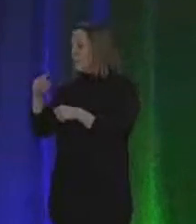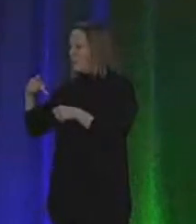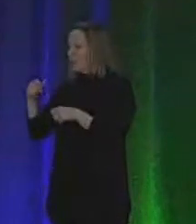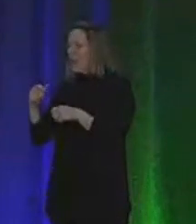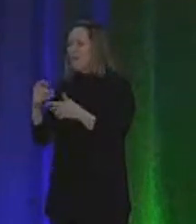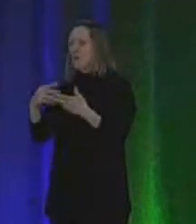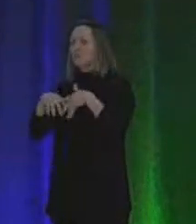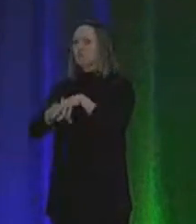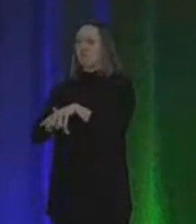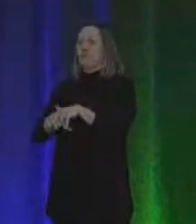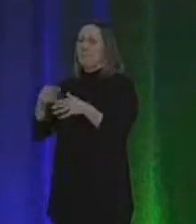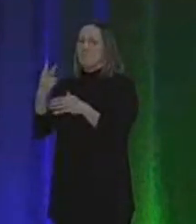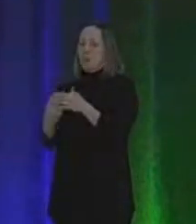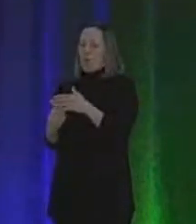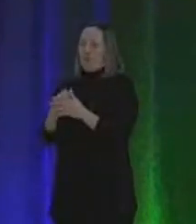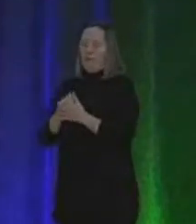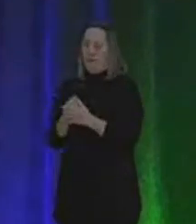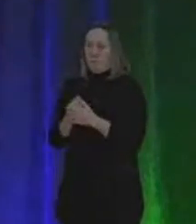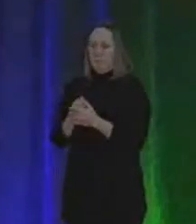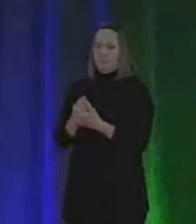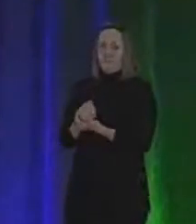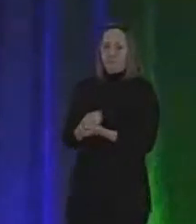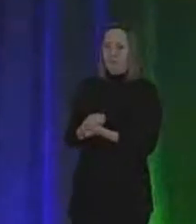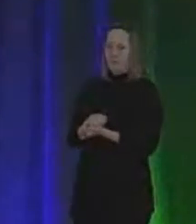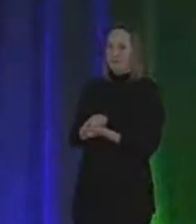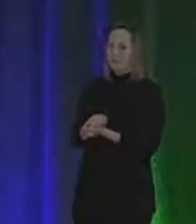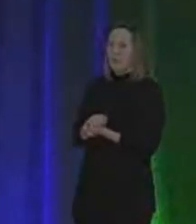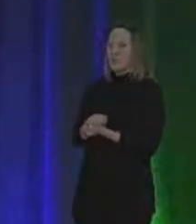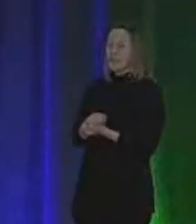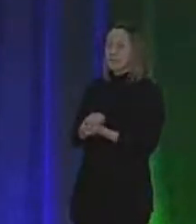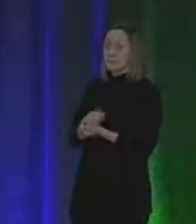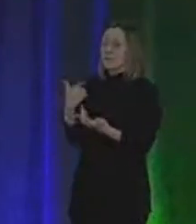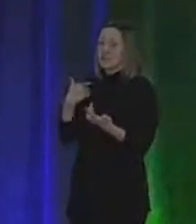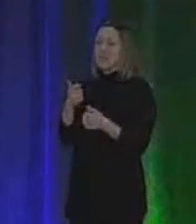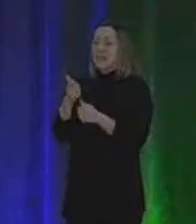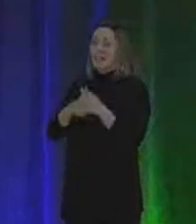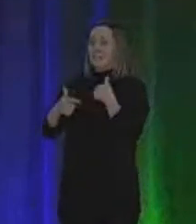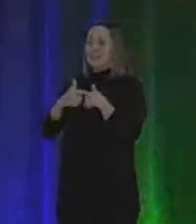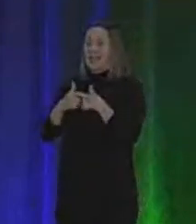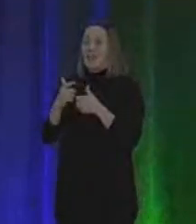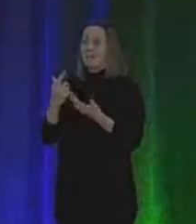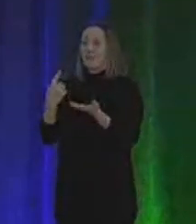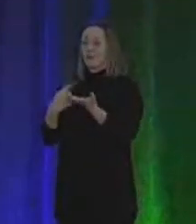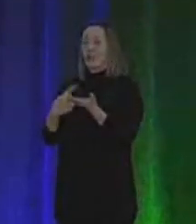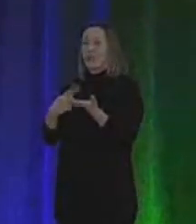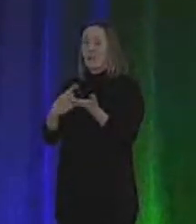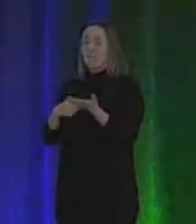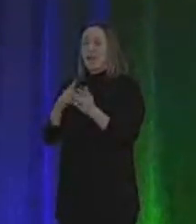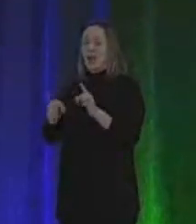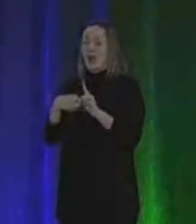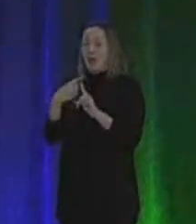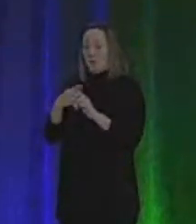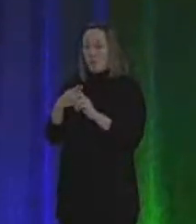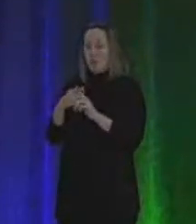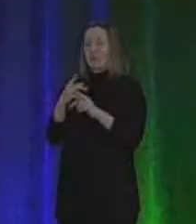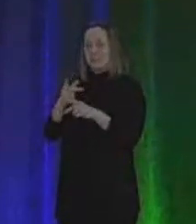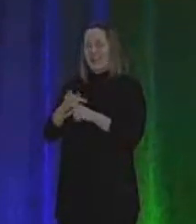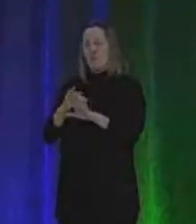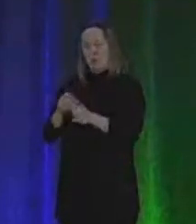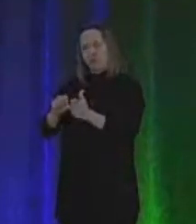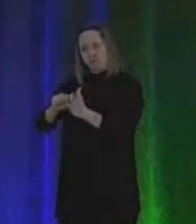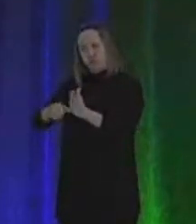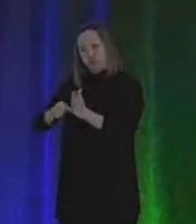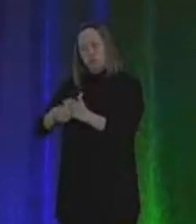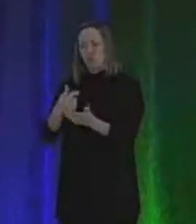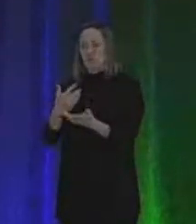that combines the benefit of both. And each time this conversation was brought up, the React team was also very careful to emphasize that what they were